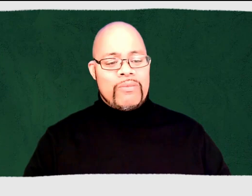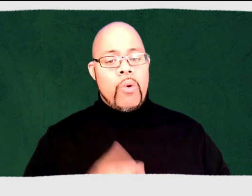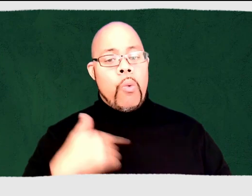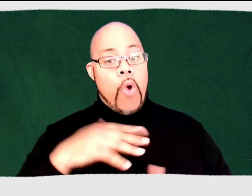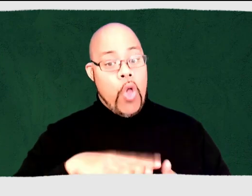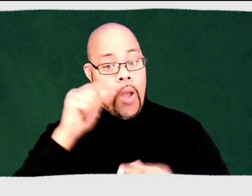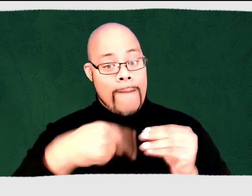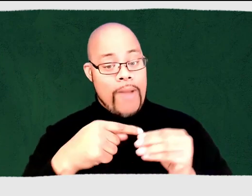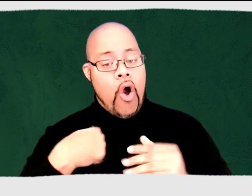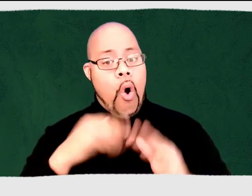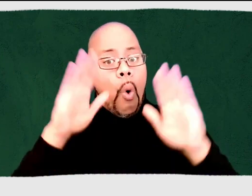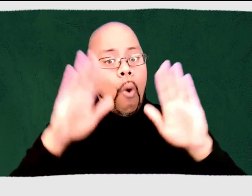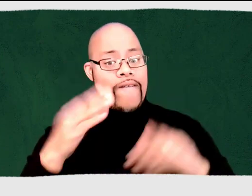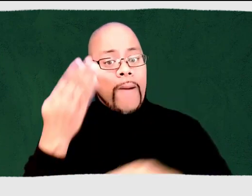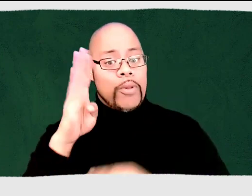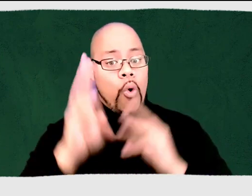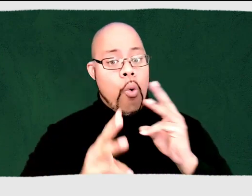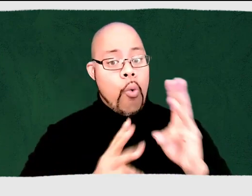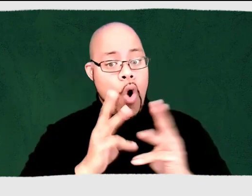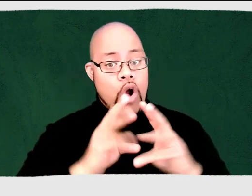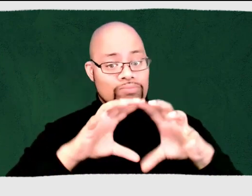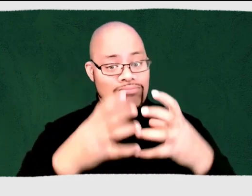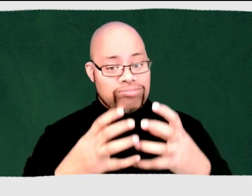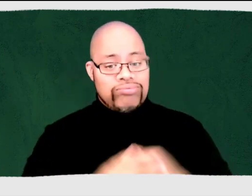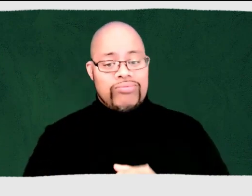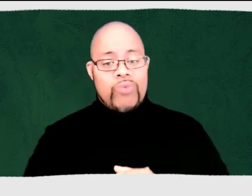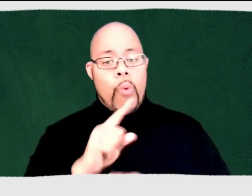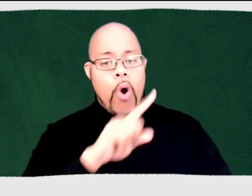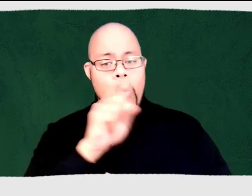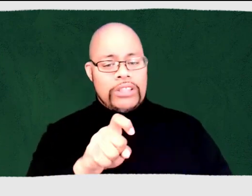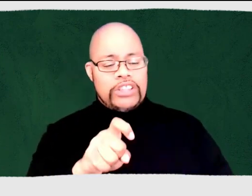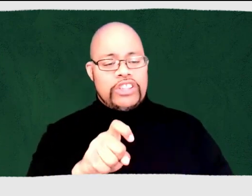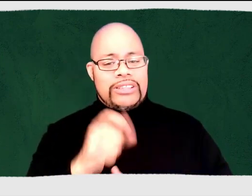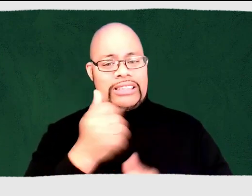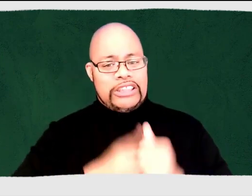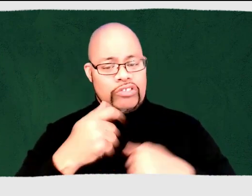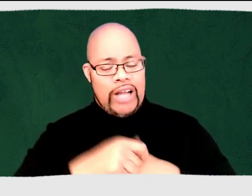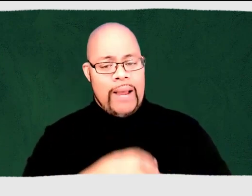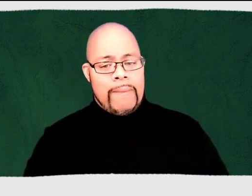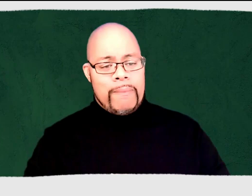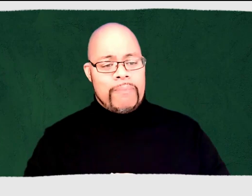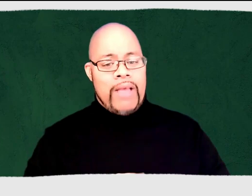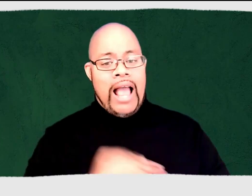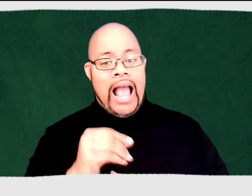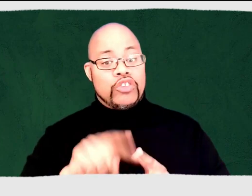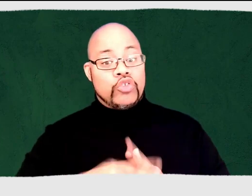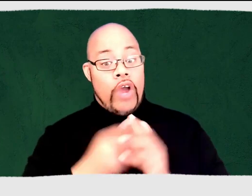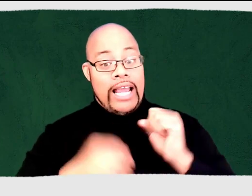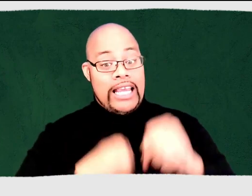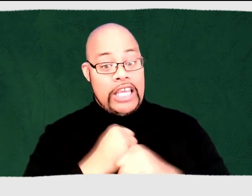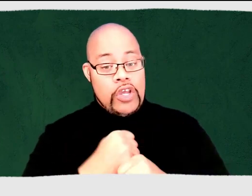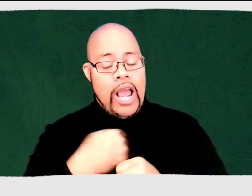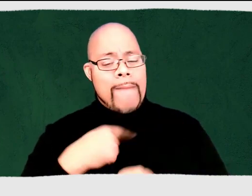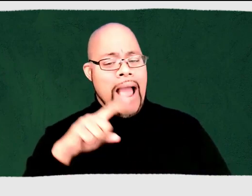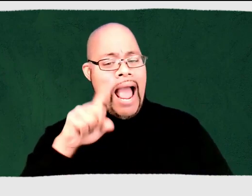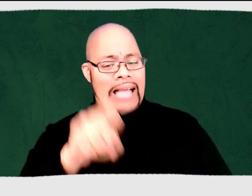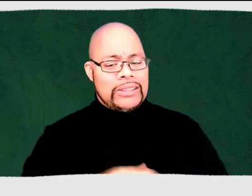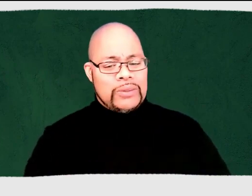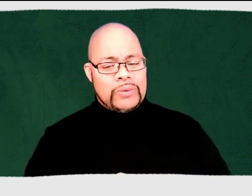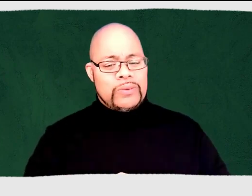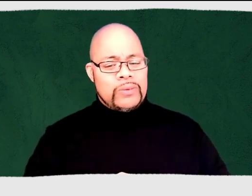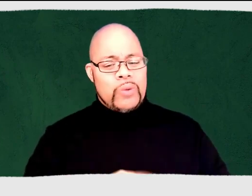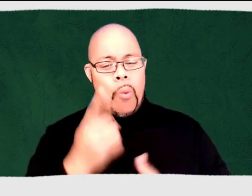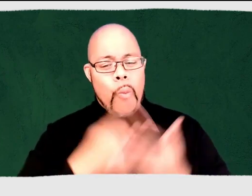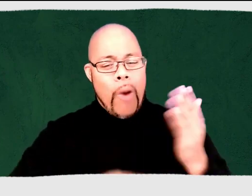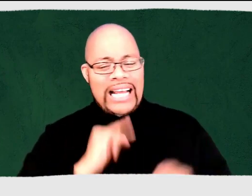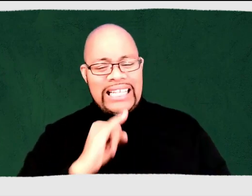about our wonderful blue world, one question at a time. And to kick off the year, I'm asking,